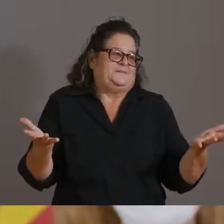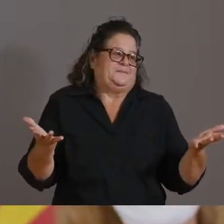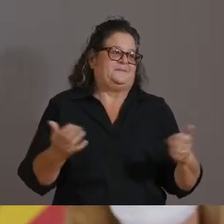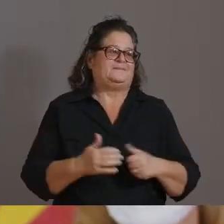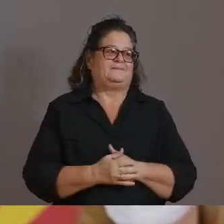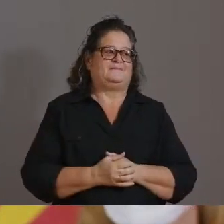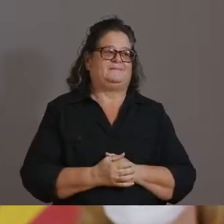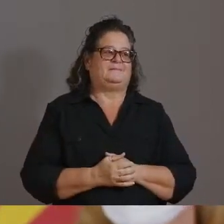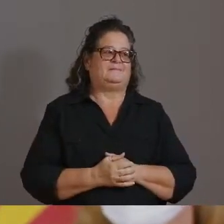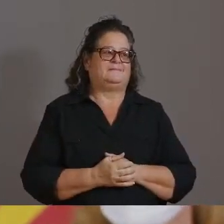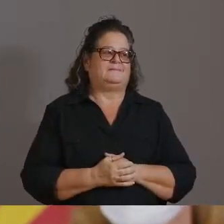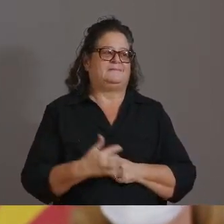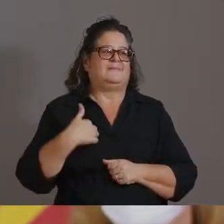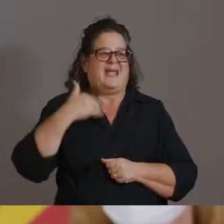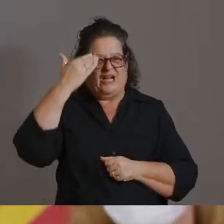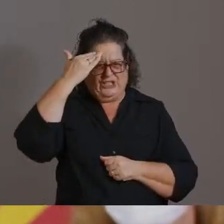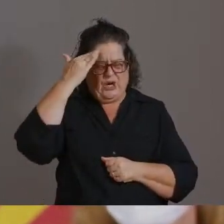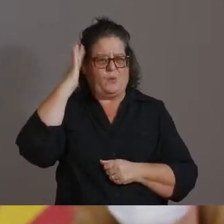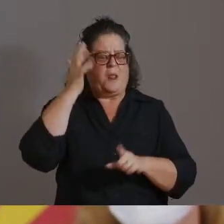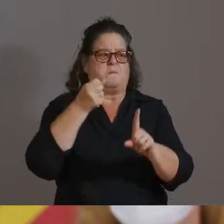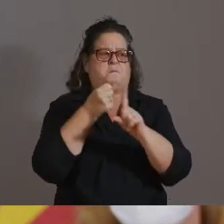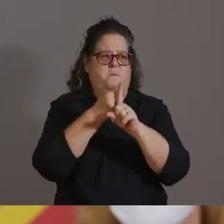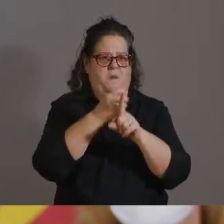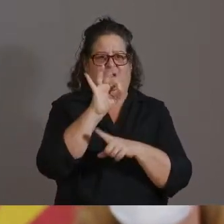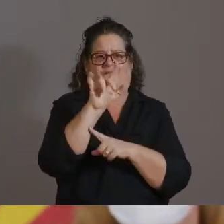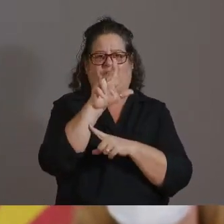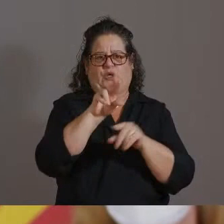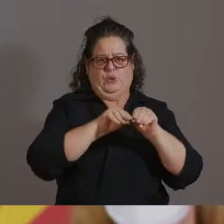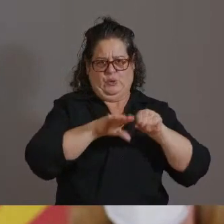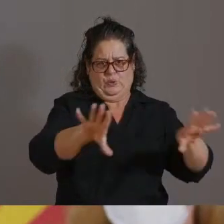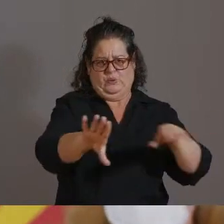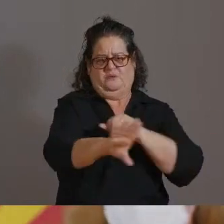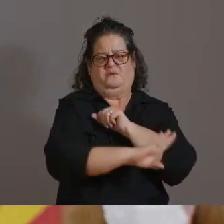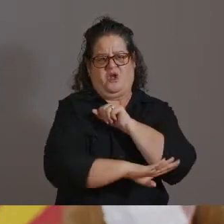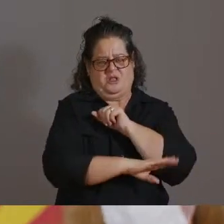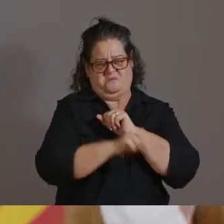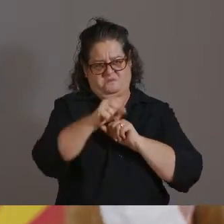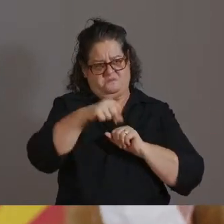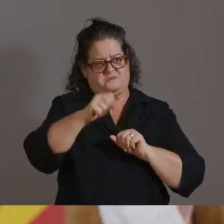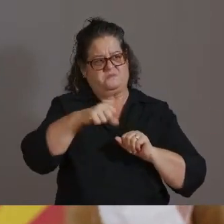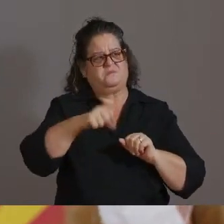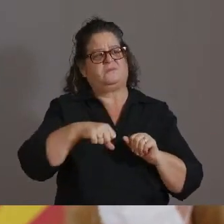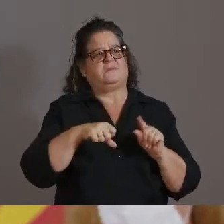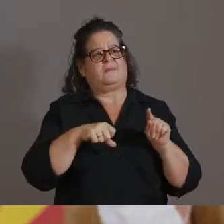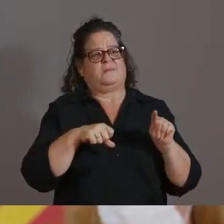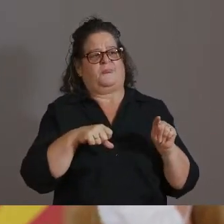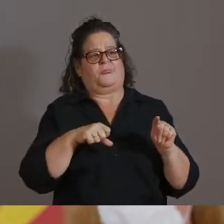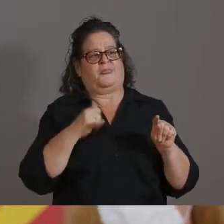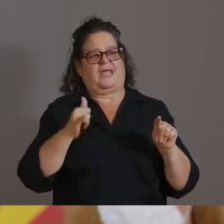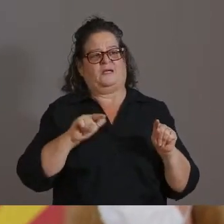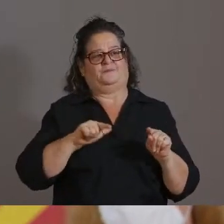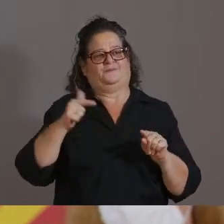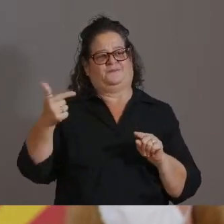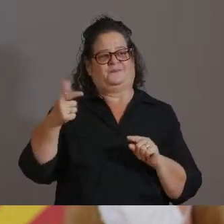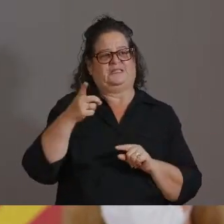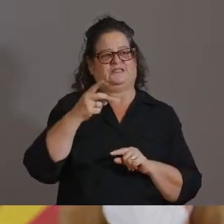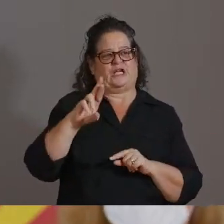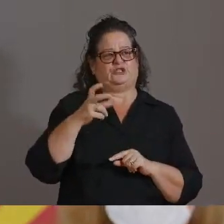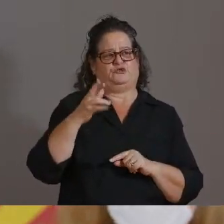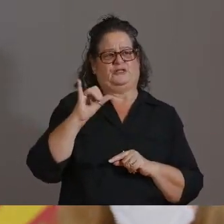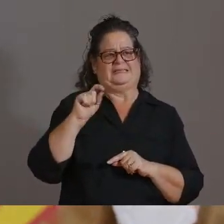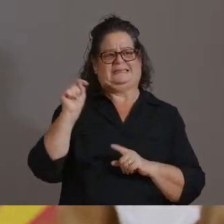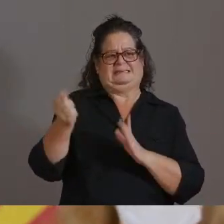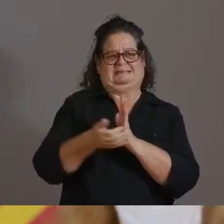We know that that's a complication in and of itself. I'm going to let the subject matter expert, Dr. Christ, talk about what